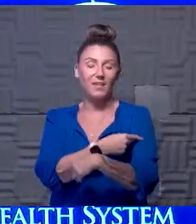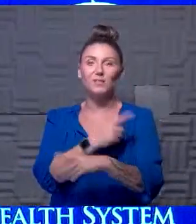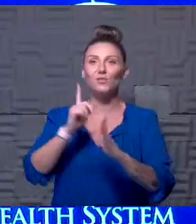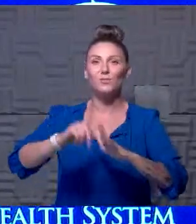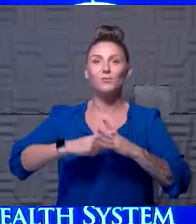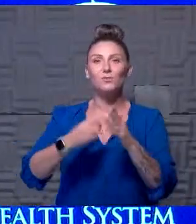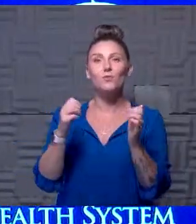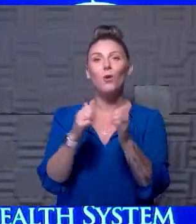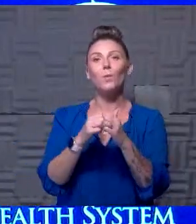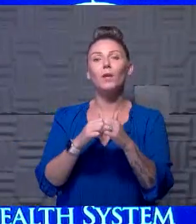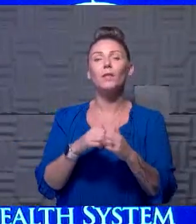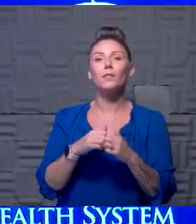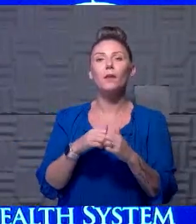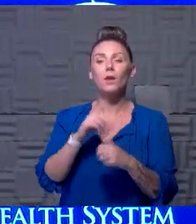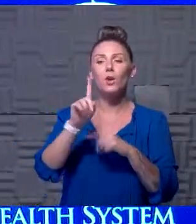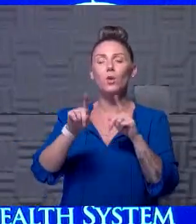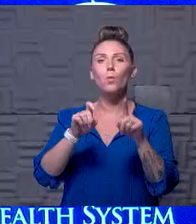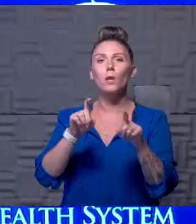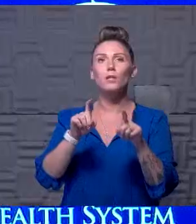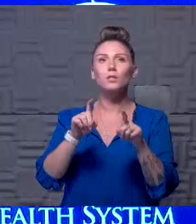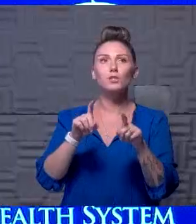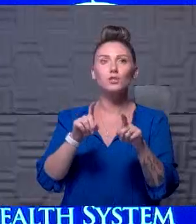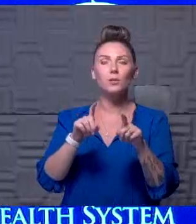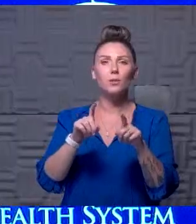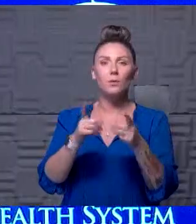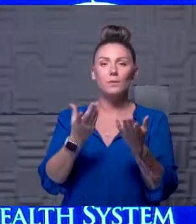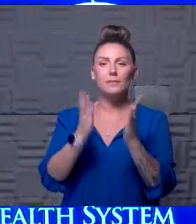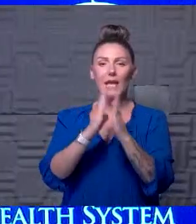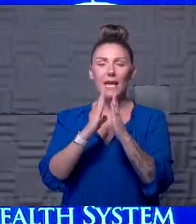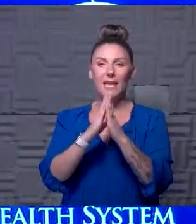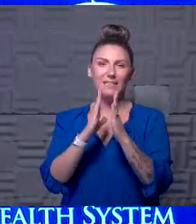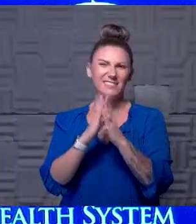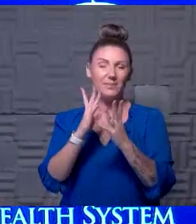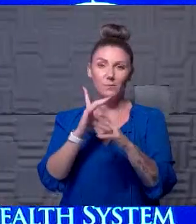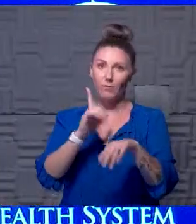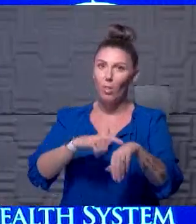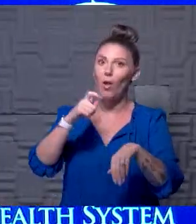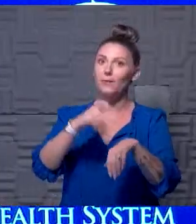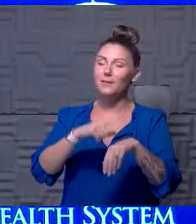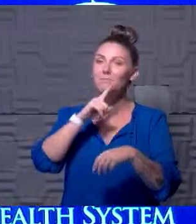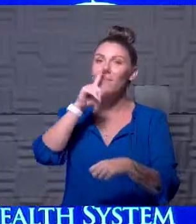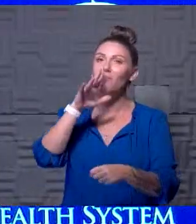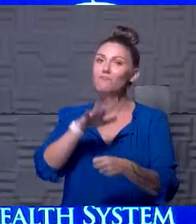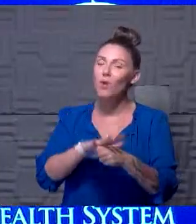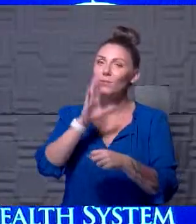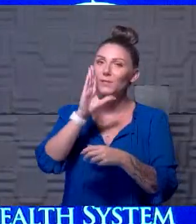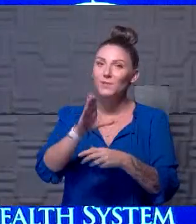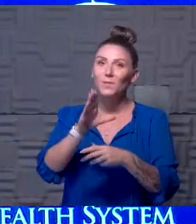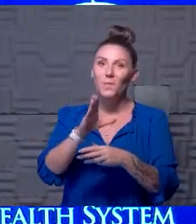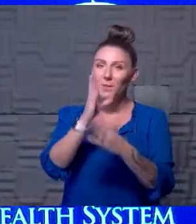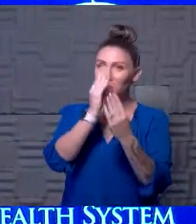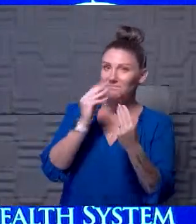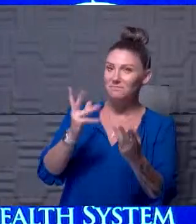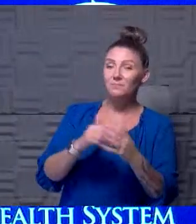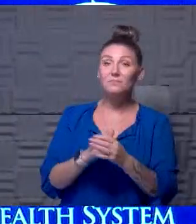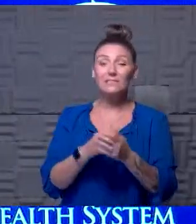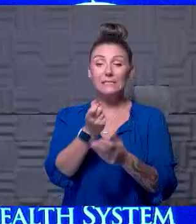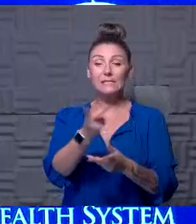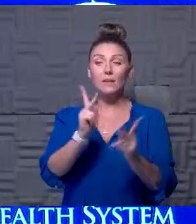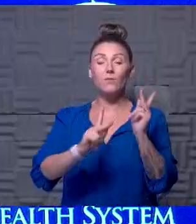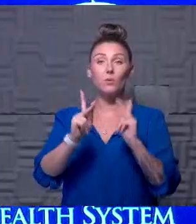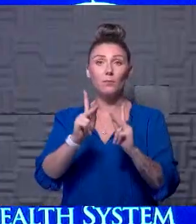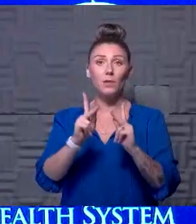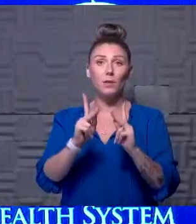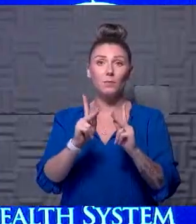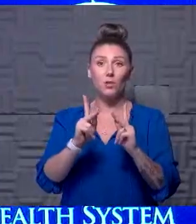start with a question that was asked and has been in our queue for a long time, and I promised I would get this out here. Several people are asking, you